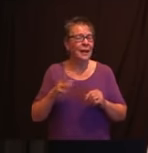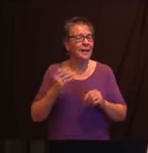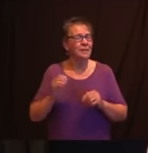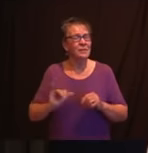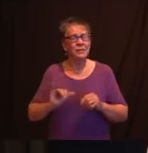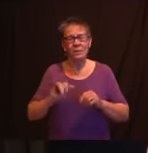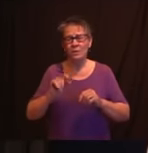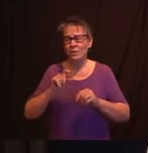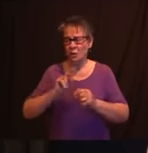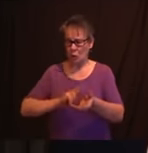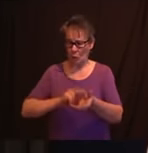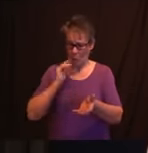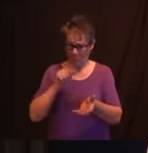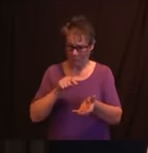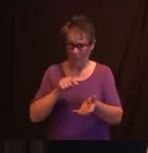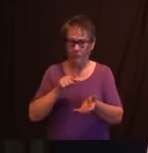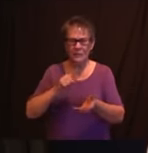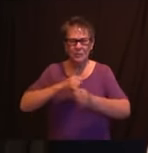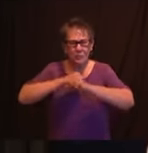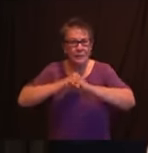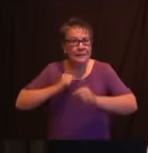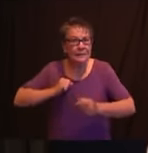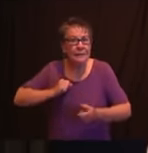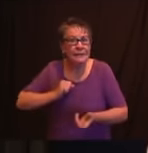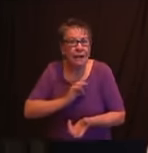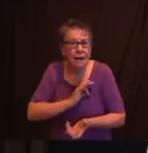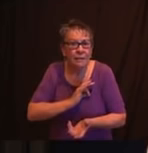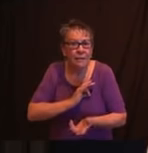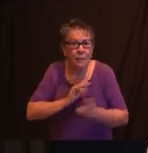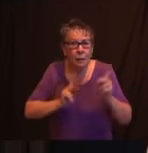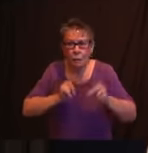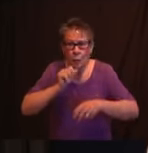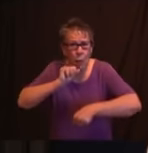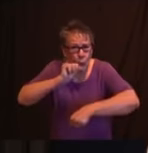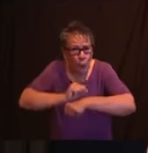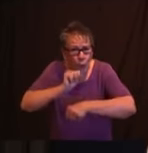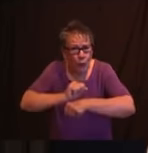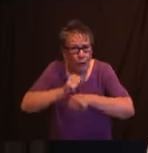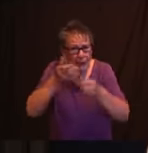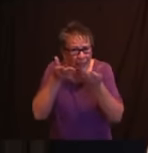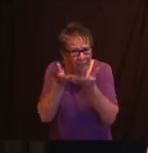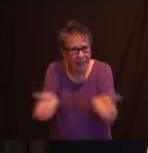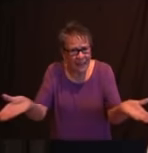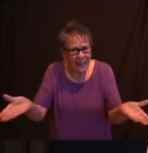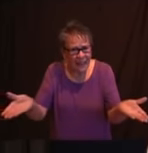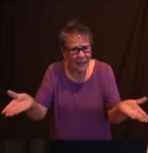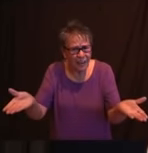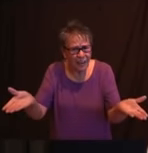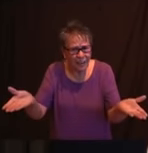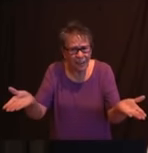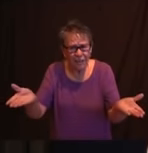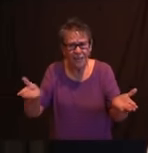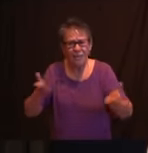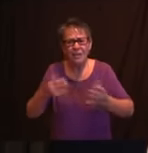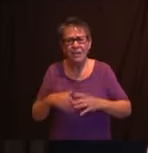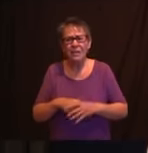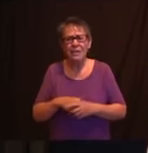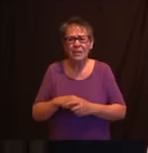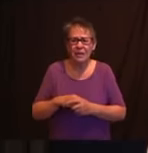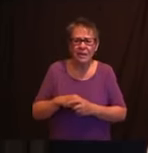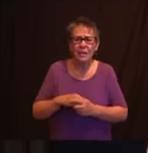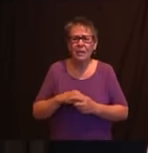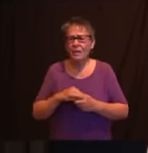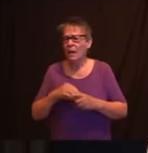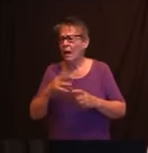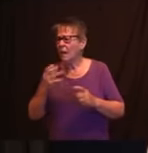lingering gaps in infection control, PPE, testing, and staffing at